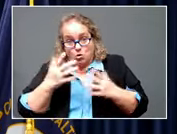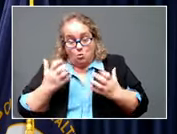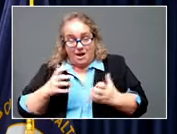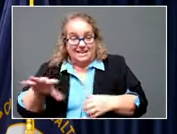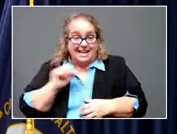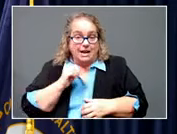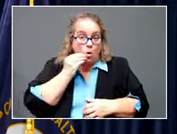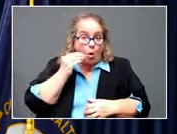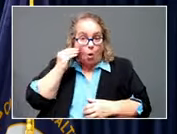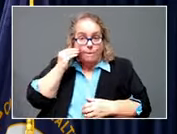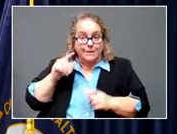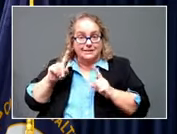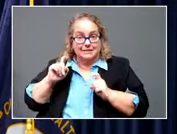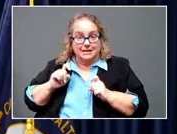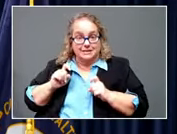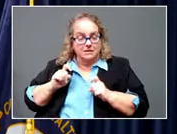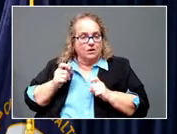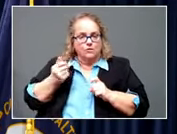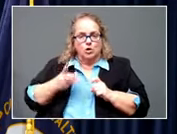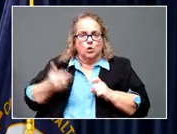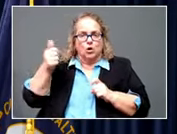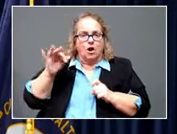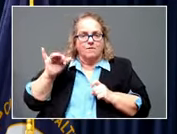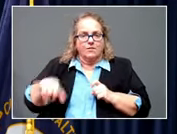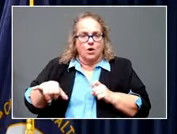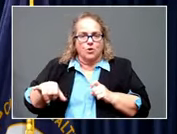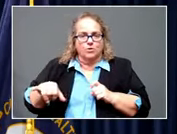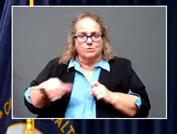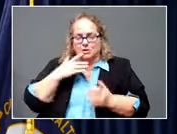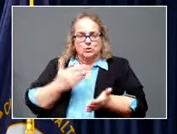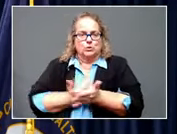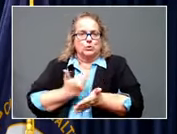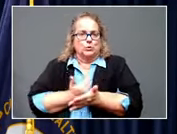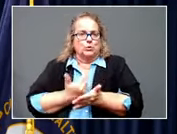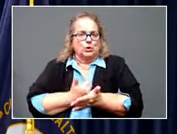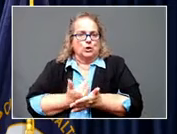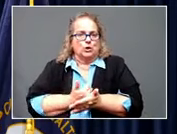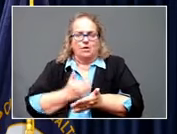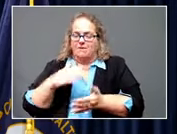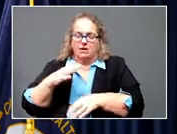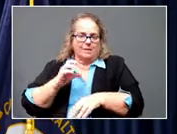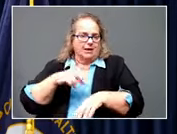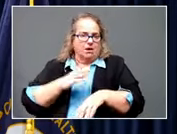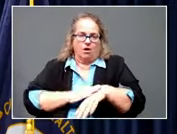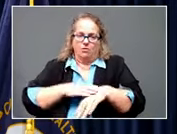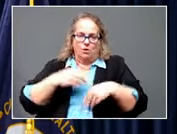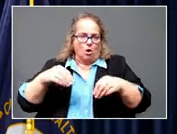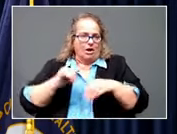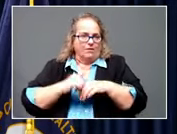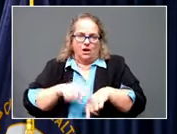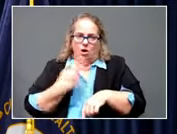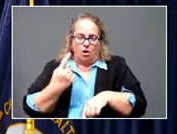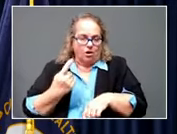test, there are fewer of those than PCR tests because they're newer. They haven't been on the market for all that long,